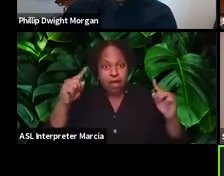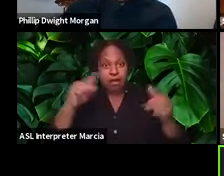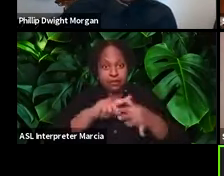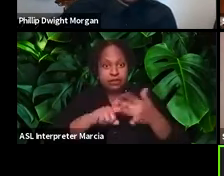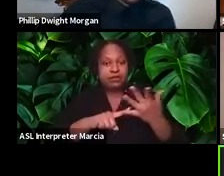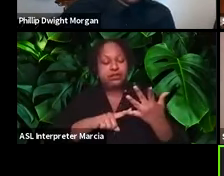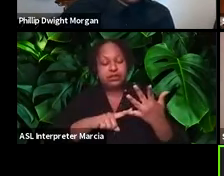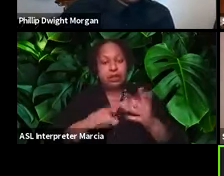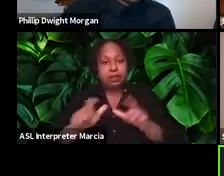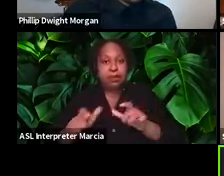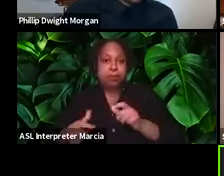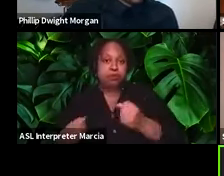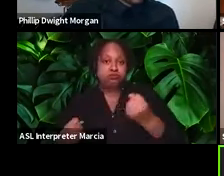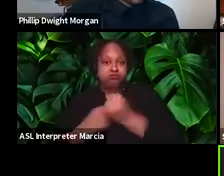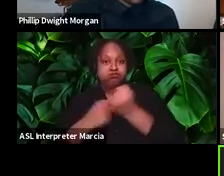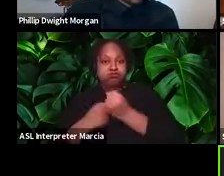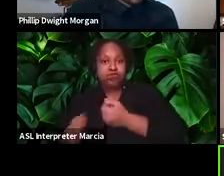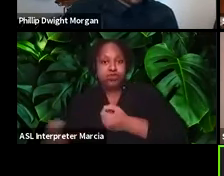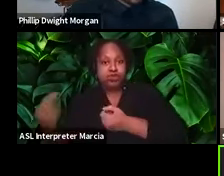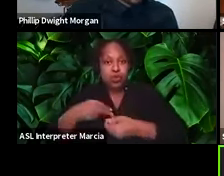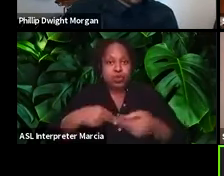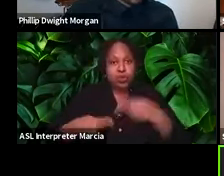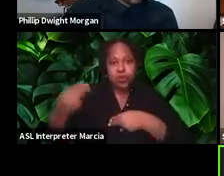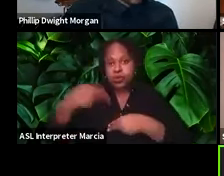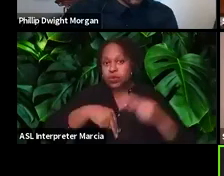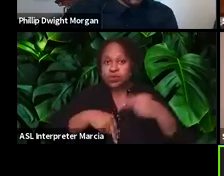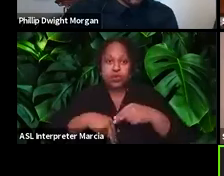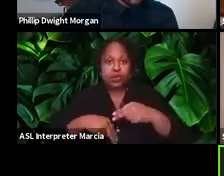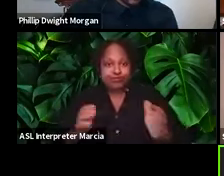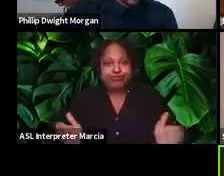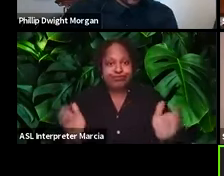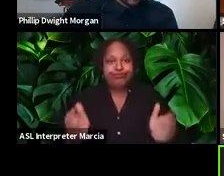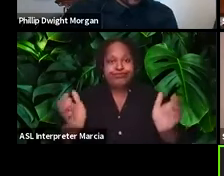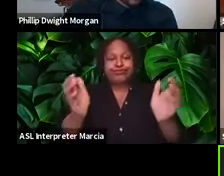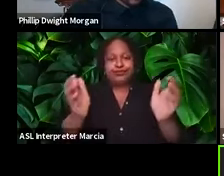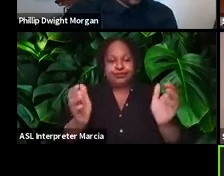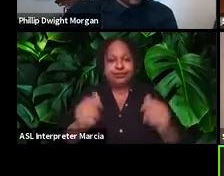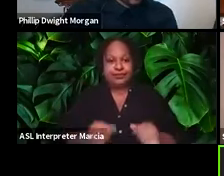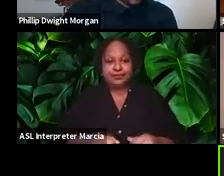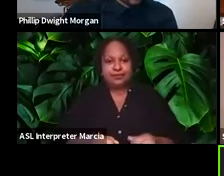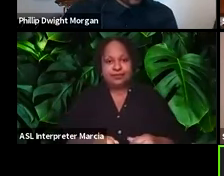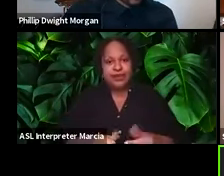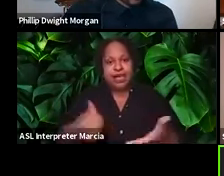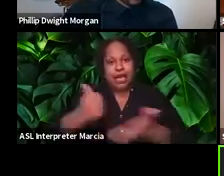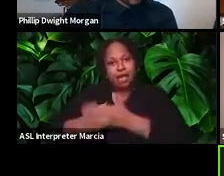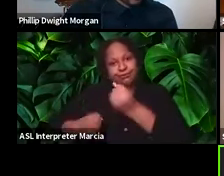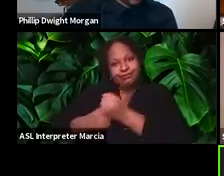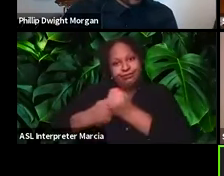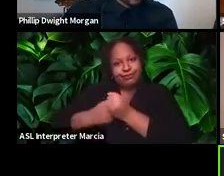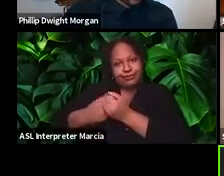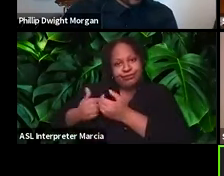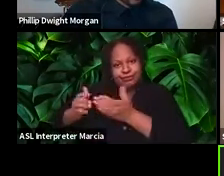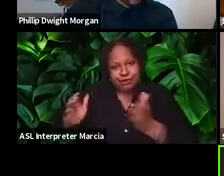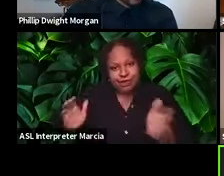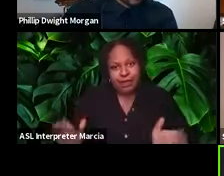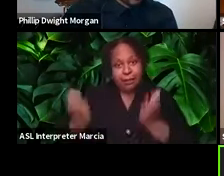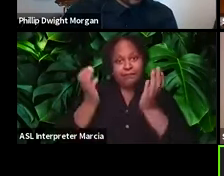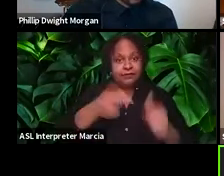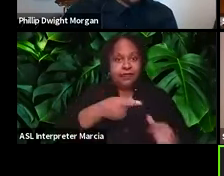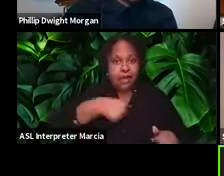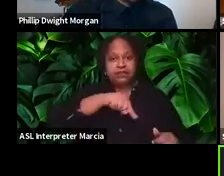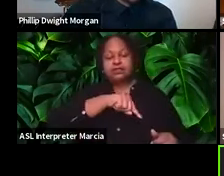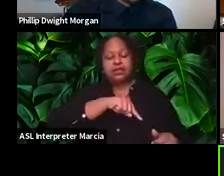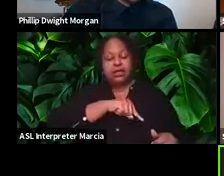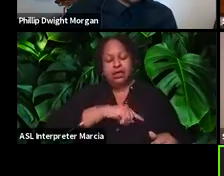have wanted to bolster us and, you know, and give us shoulders to rise on. And that gives me so